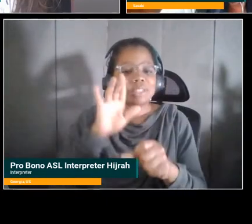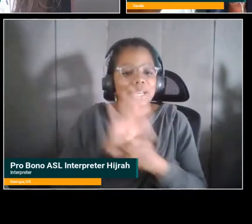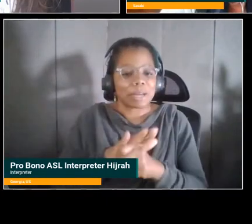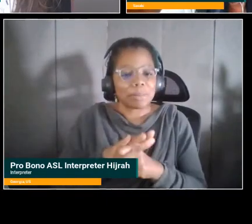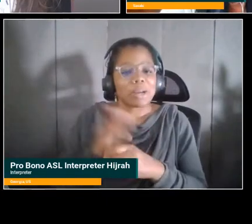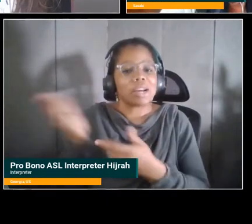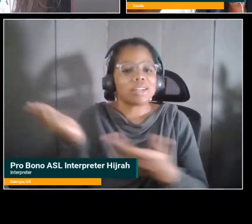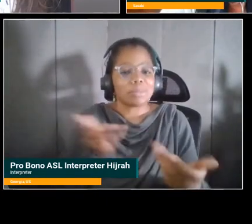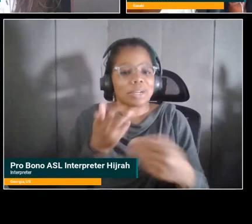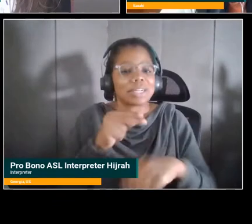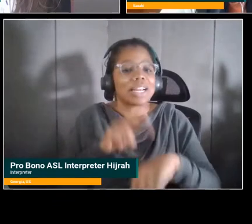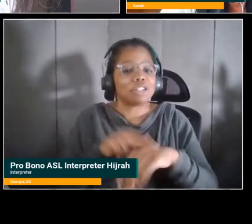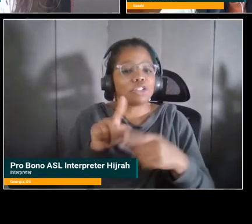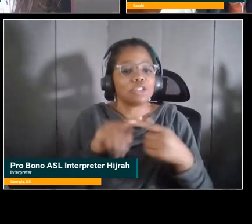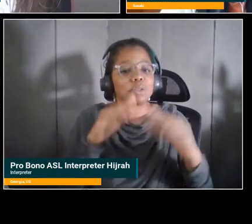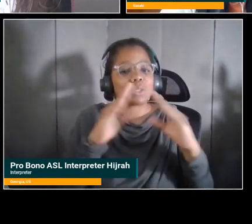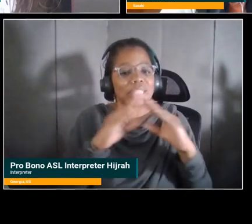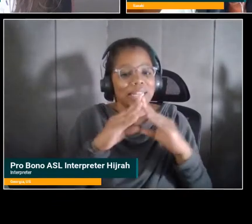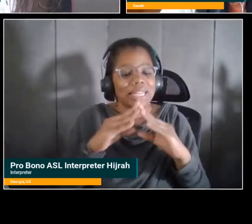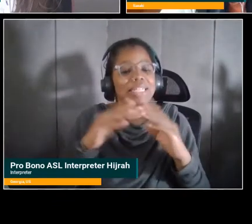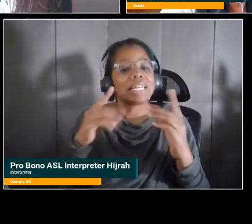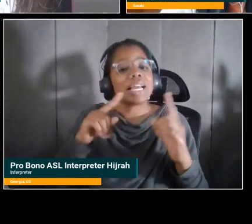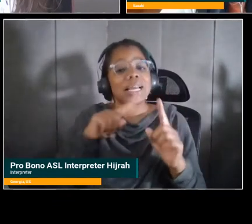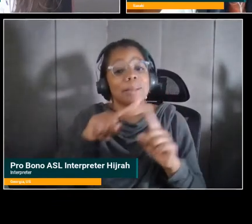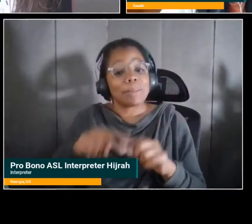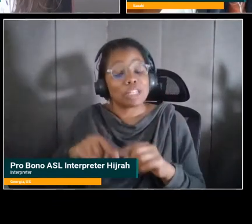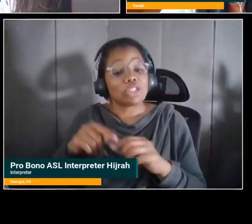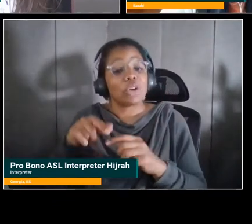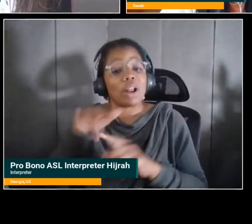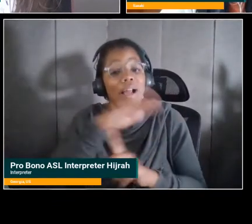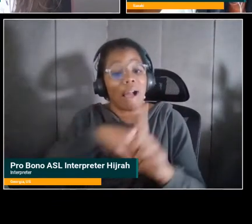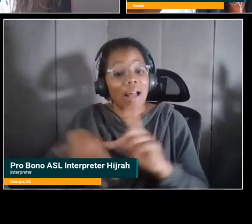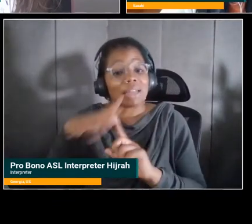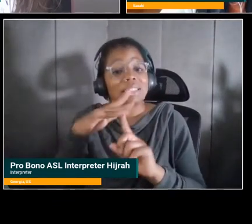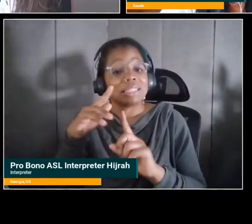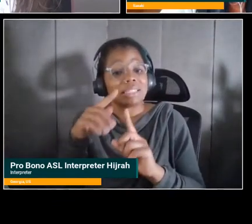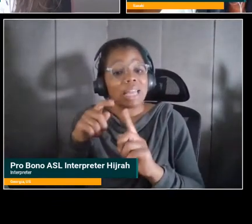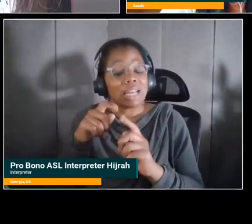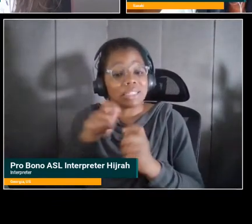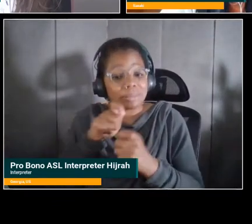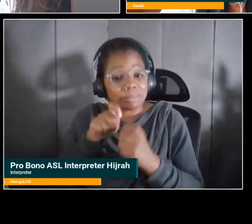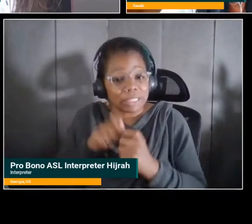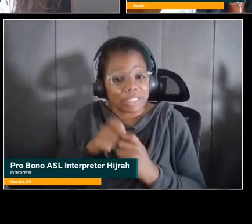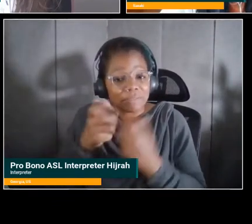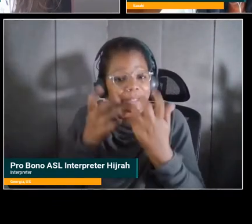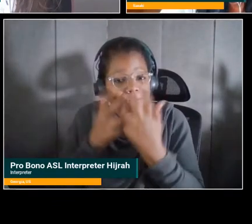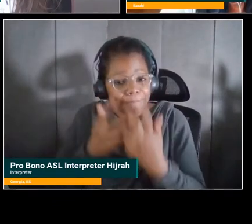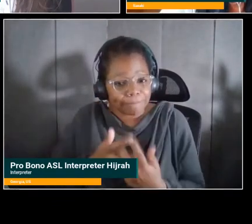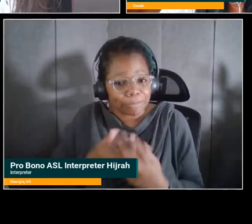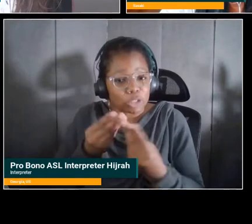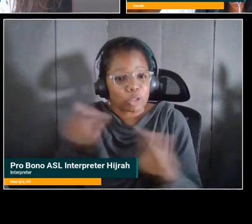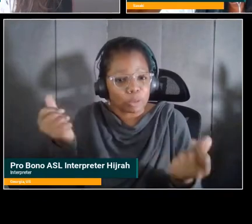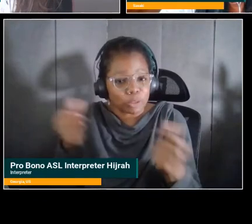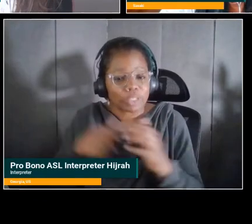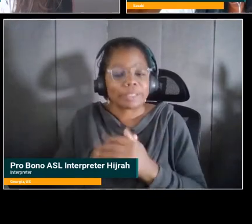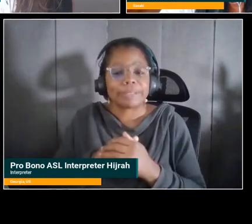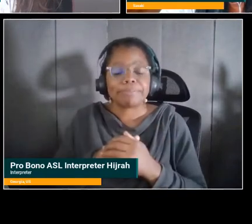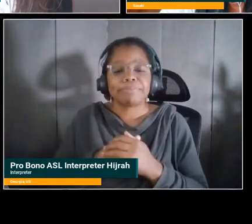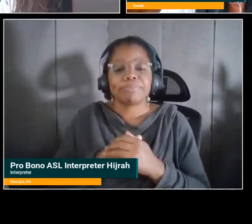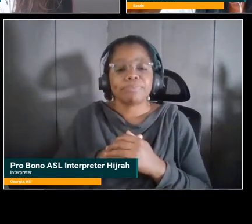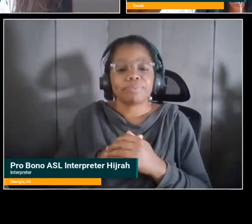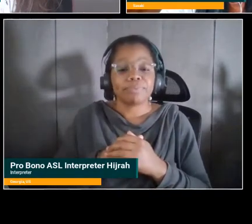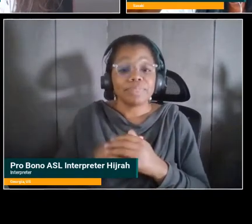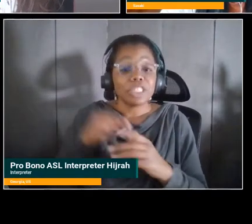into cities based on context-sensitive solutions and looks for innovative ways to create these connections.